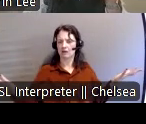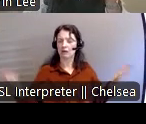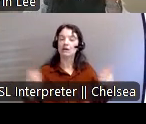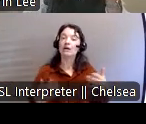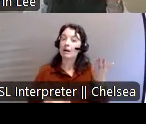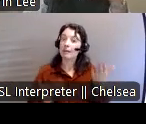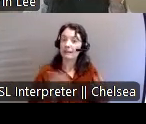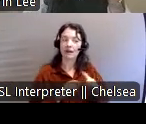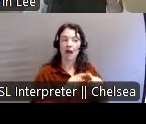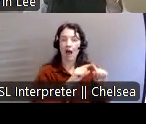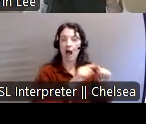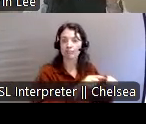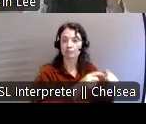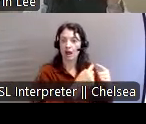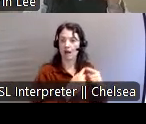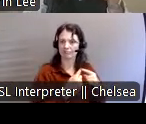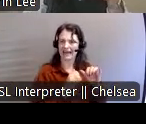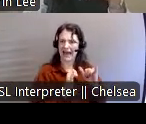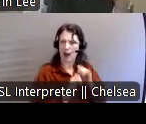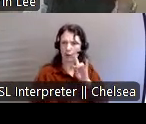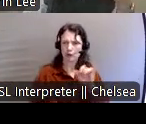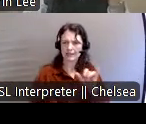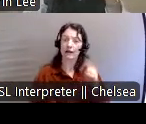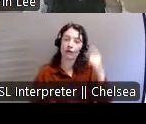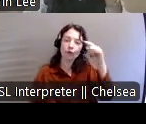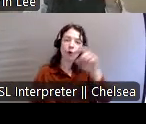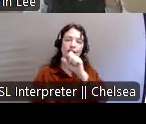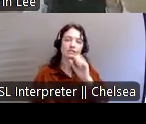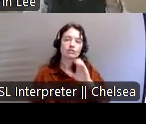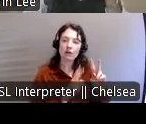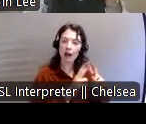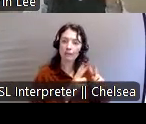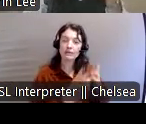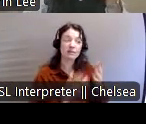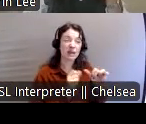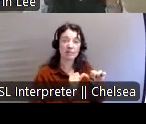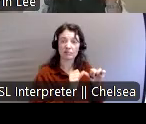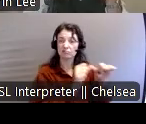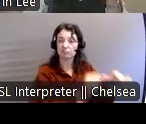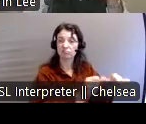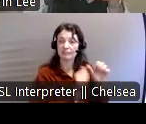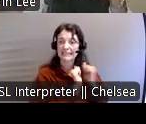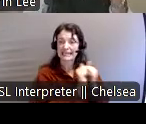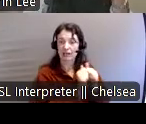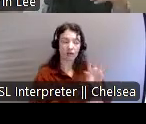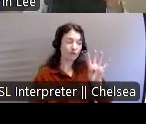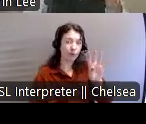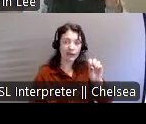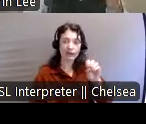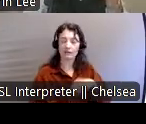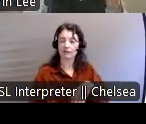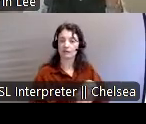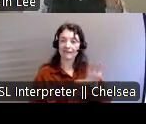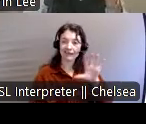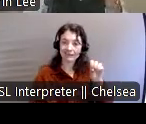dependency works in terms of aging couples and couples who have been together for 40, 50 or more years. That person